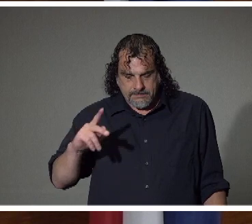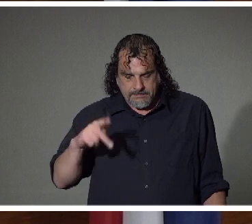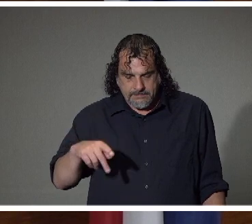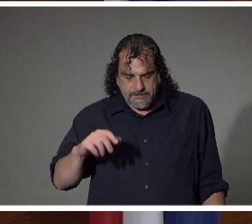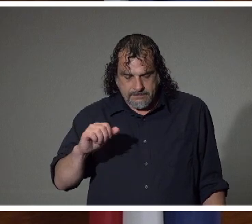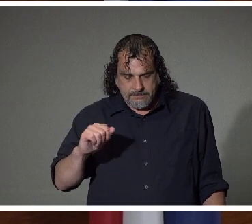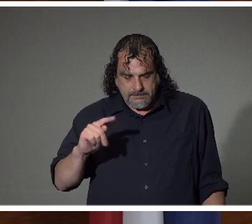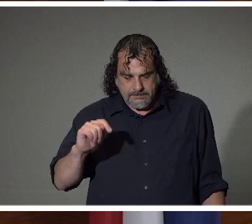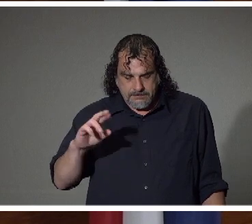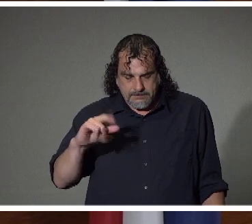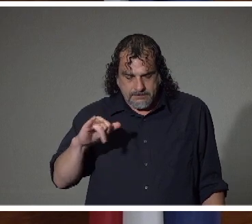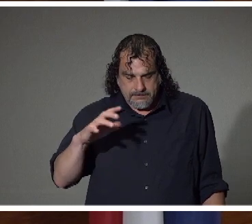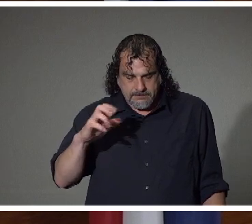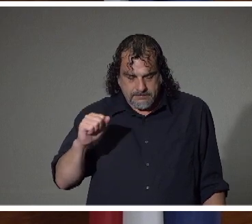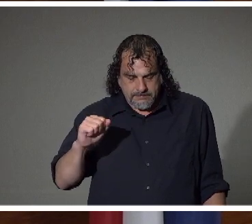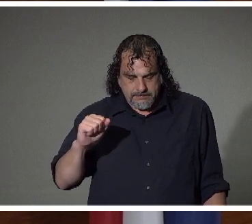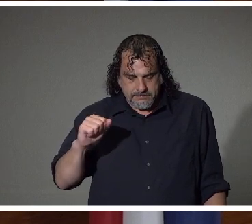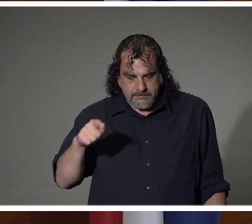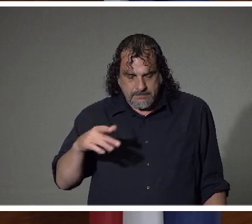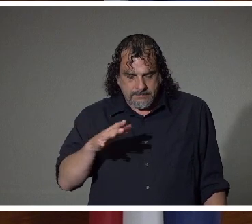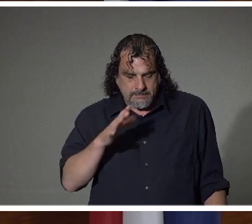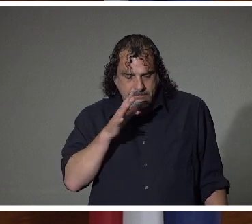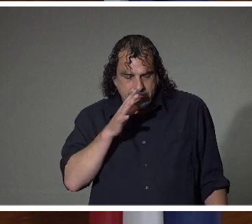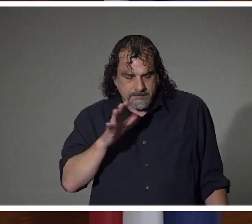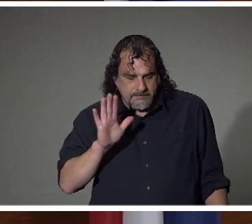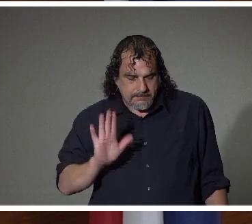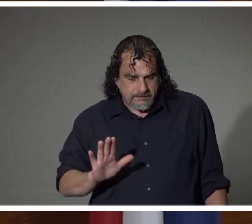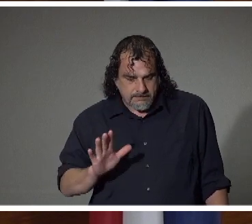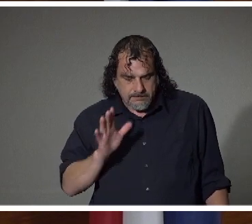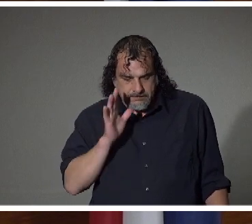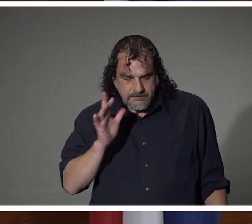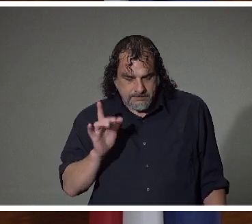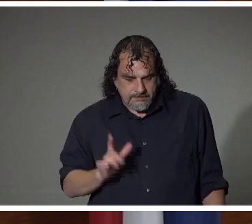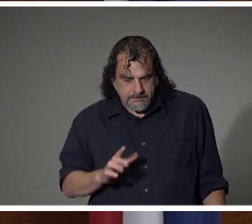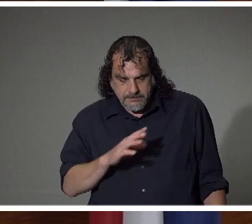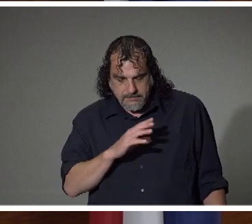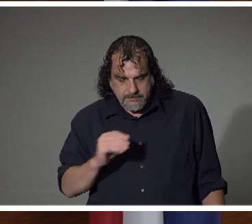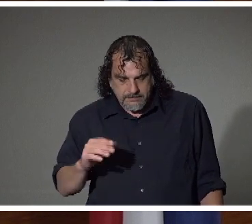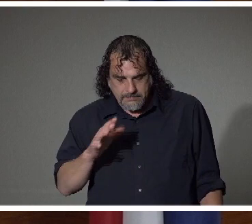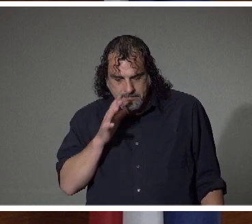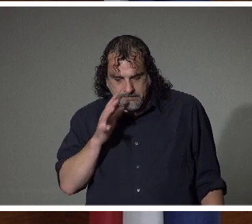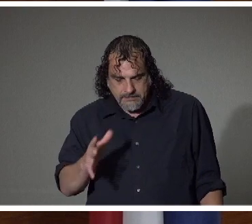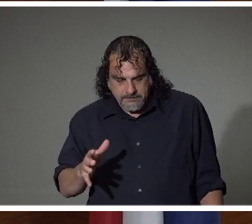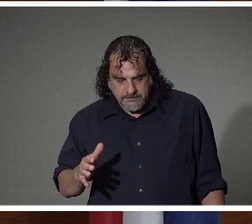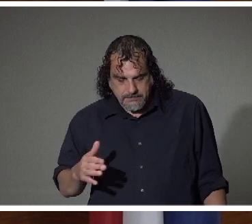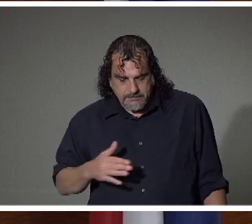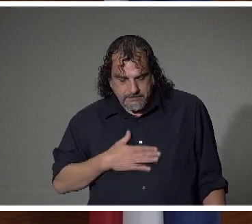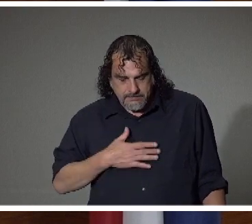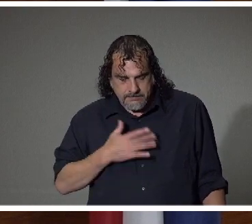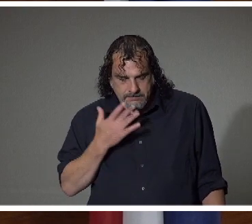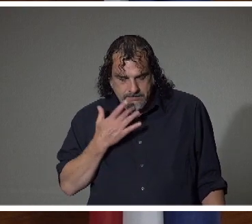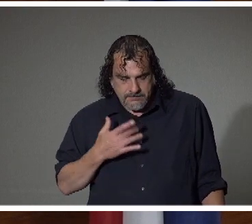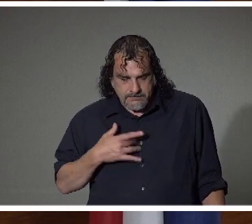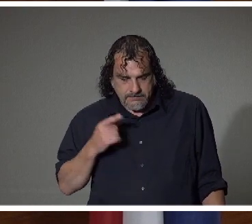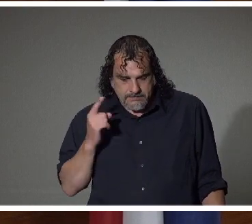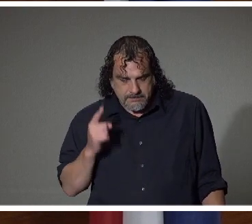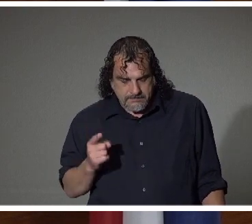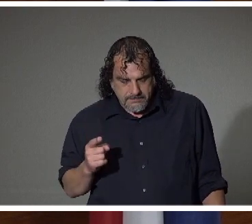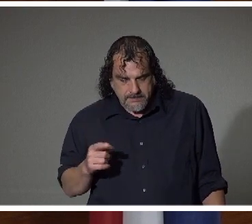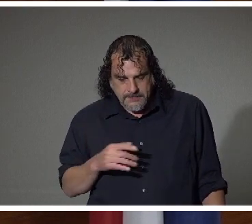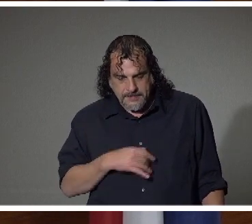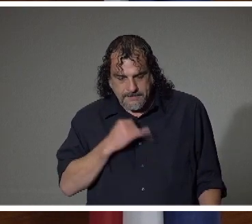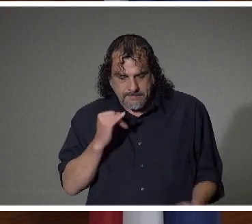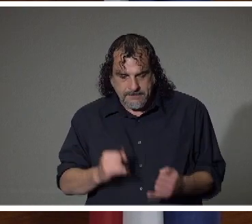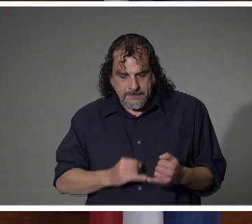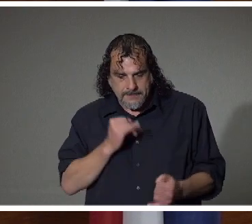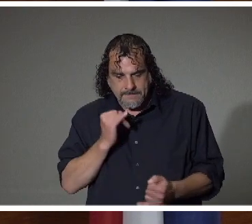Patricia Wiltshire, who is a wonderful mother, mother-in-law, and grandmother. Happy birthday, Patricia. And then